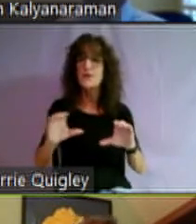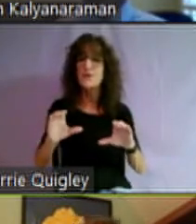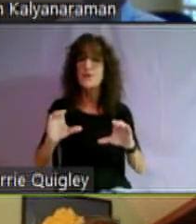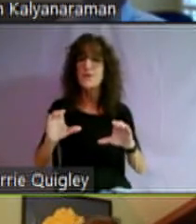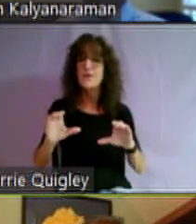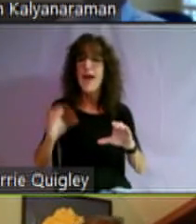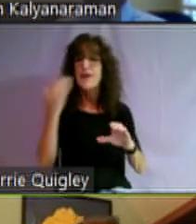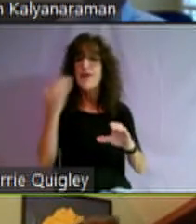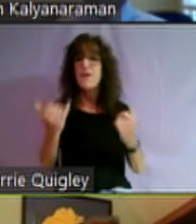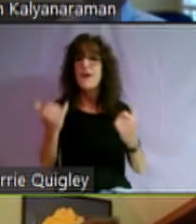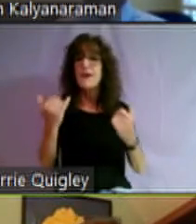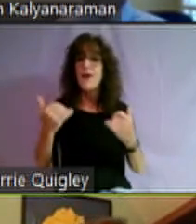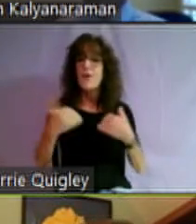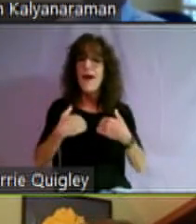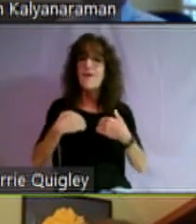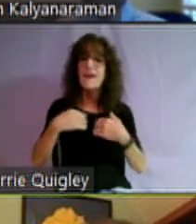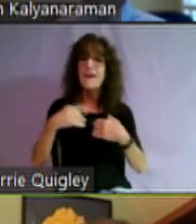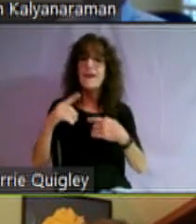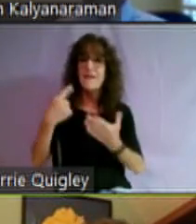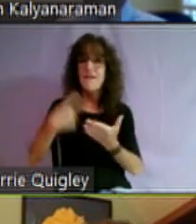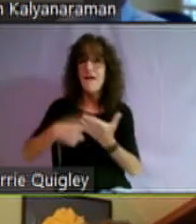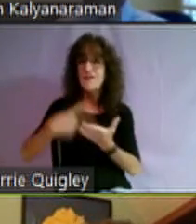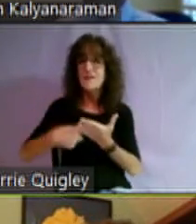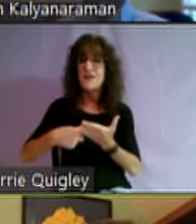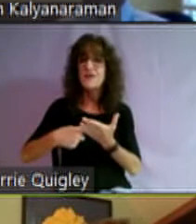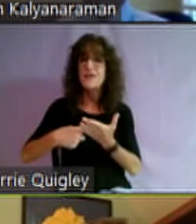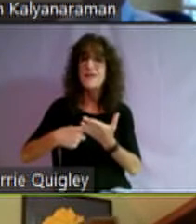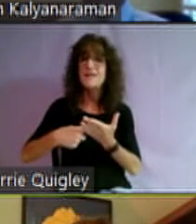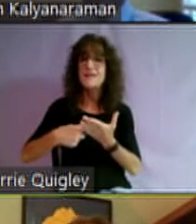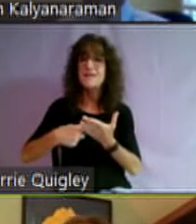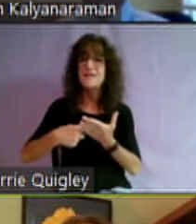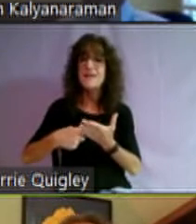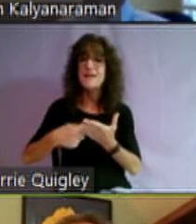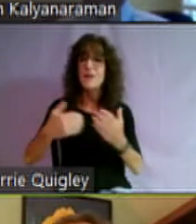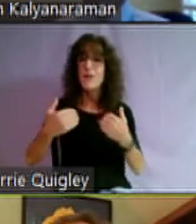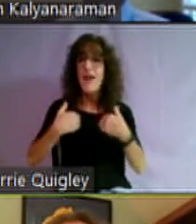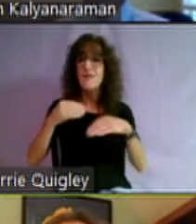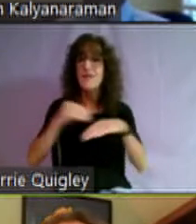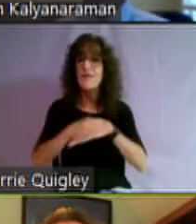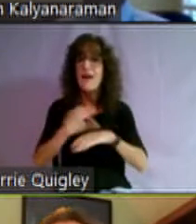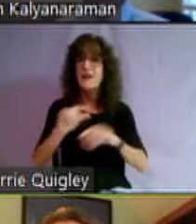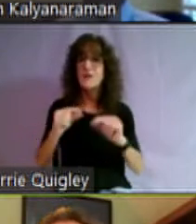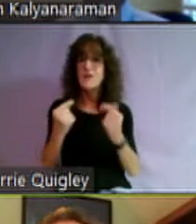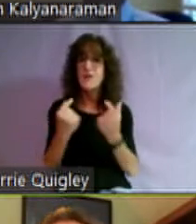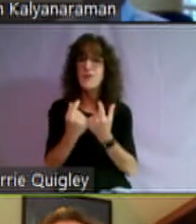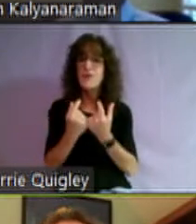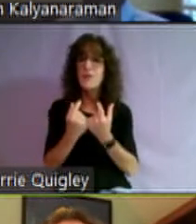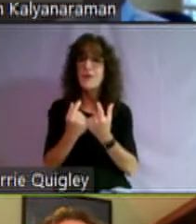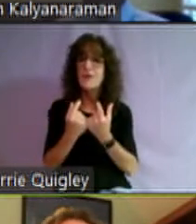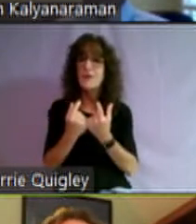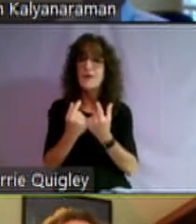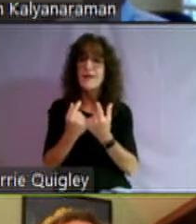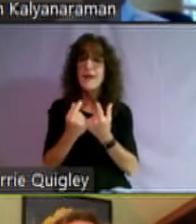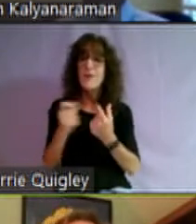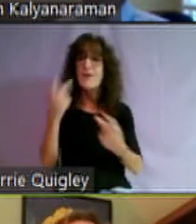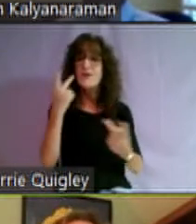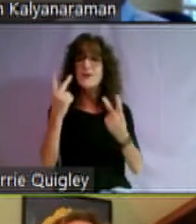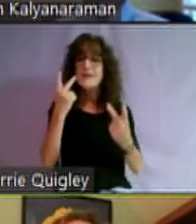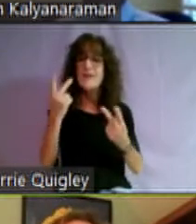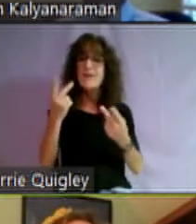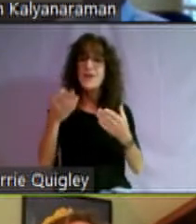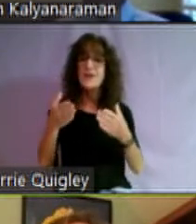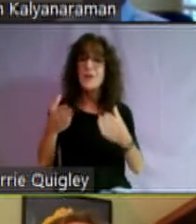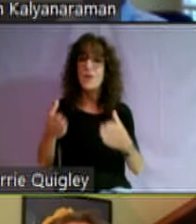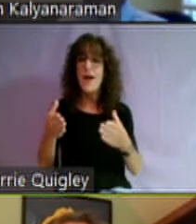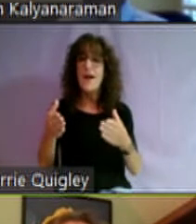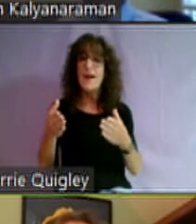right now we're having conversations, and you've got this new scientific advisory group really looking at this, hmm and to see whether there's a way that we can